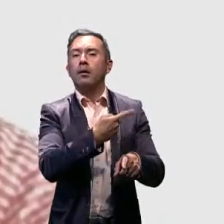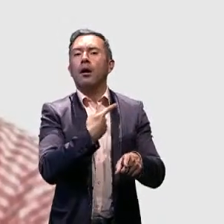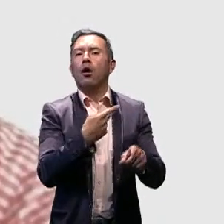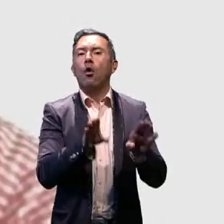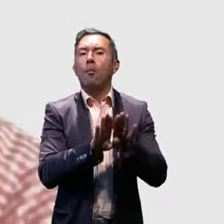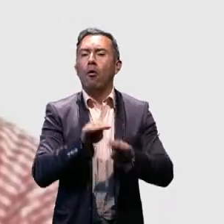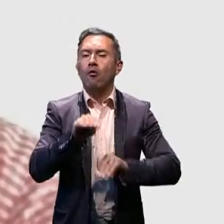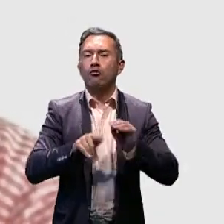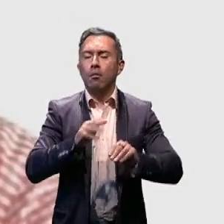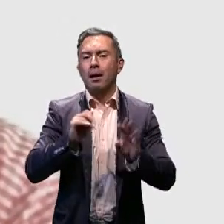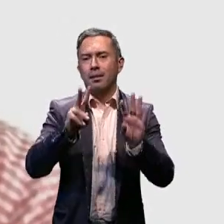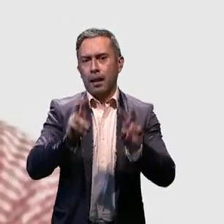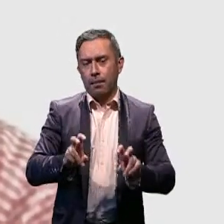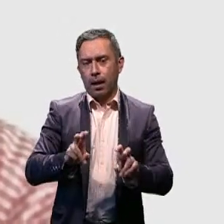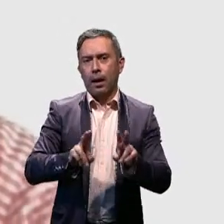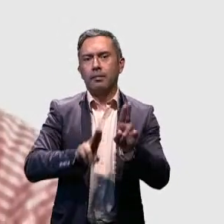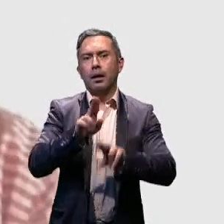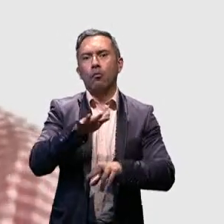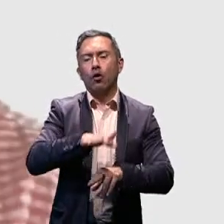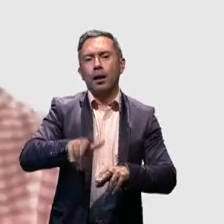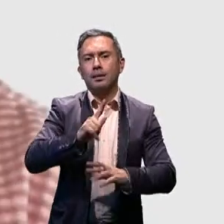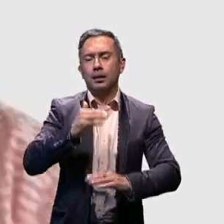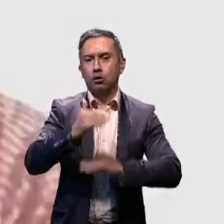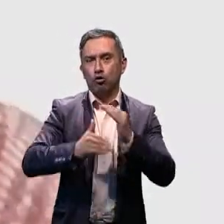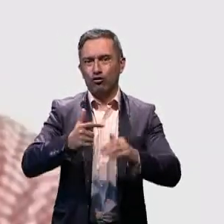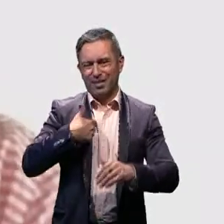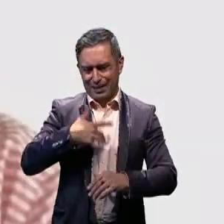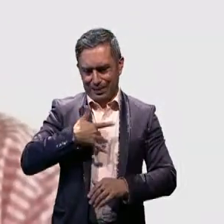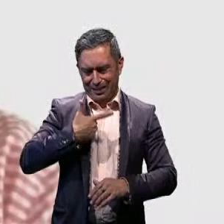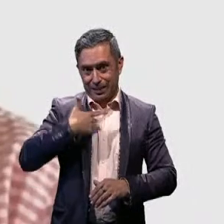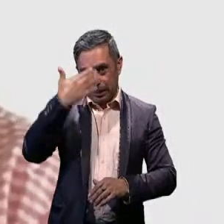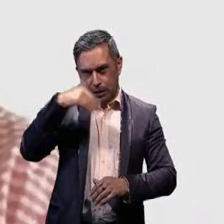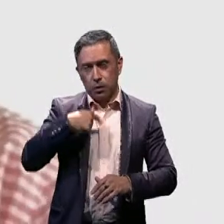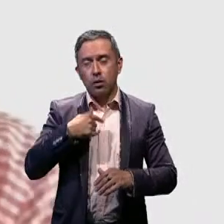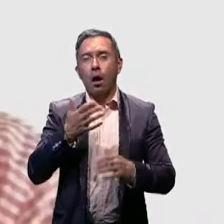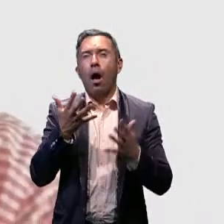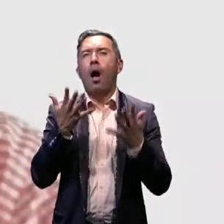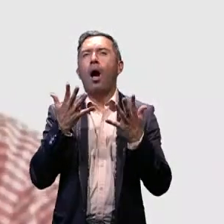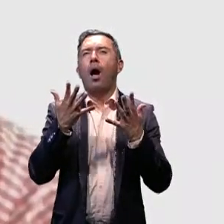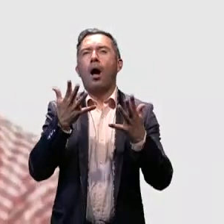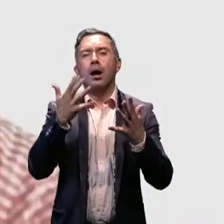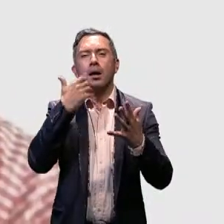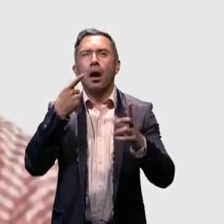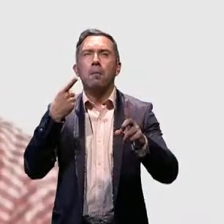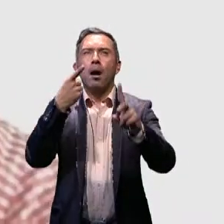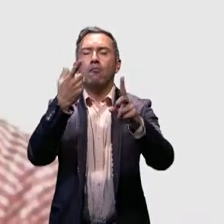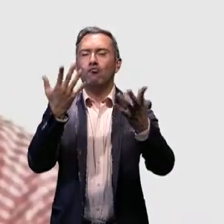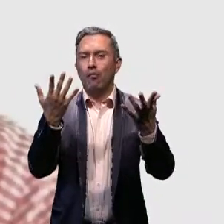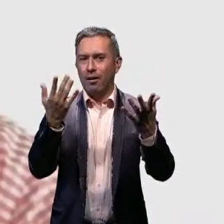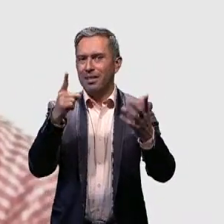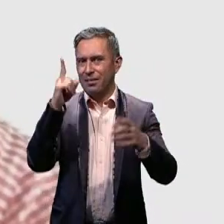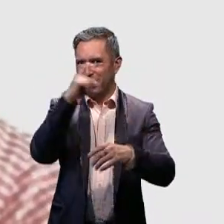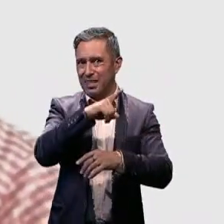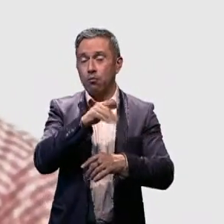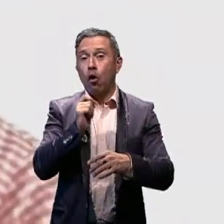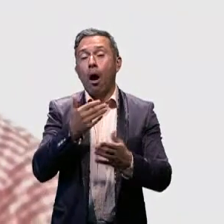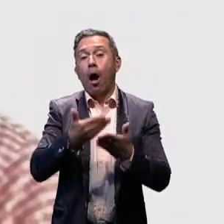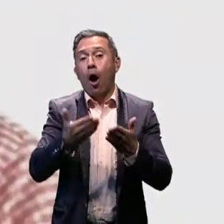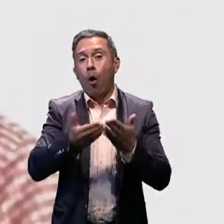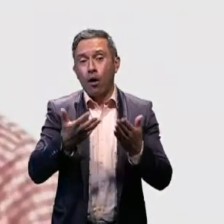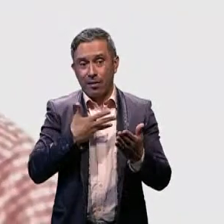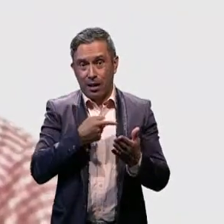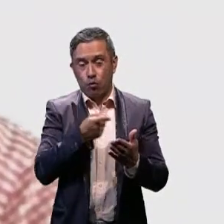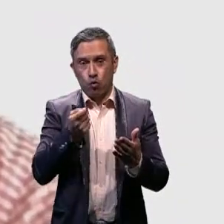shared agendas regarding democracy and development. I know that it's quite ambitious, and typically the resources that we